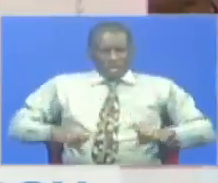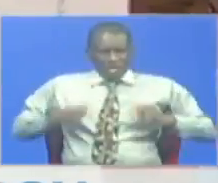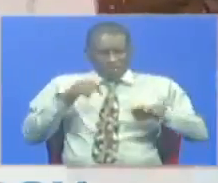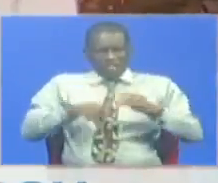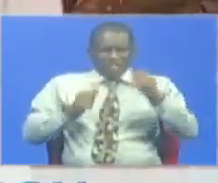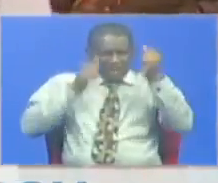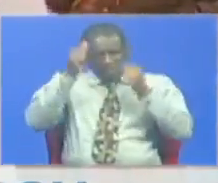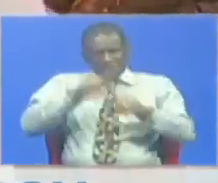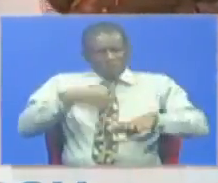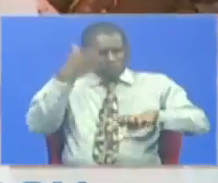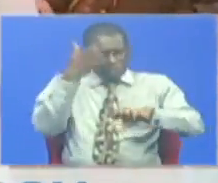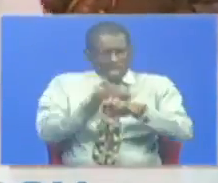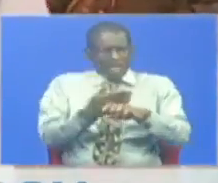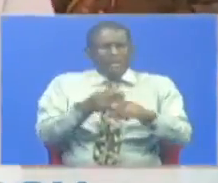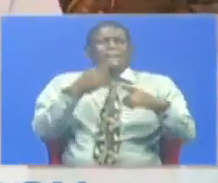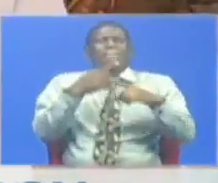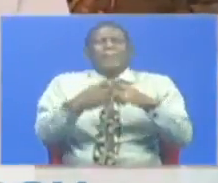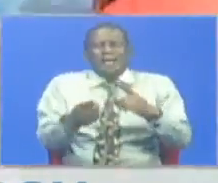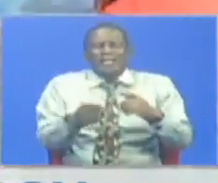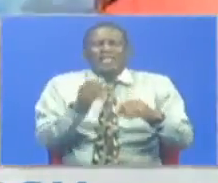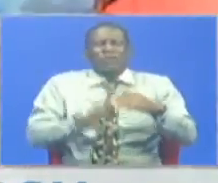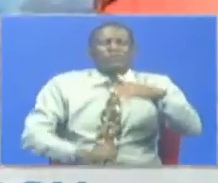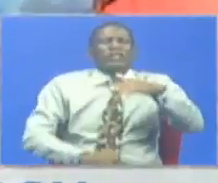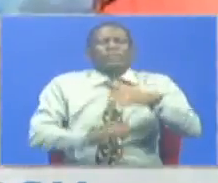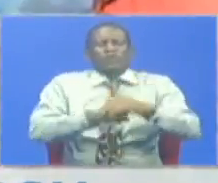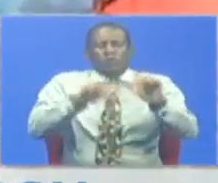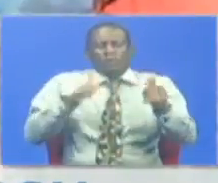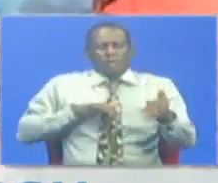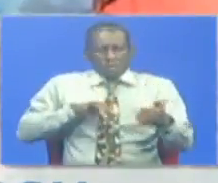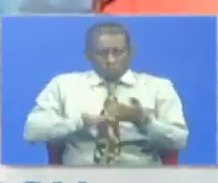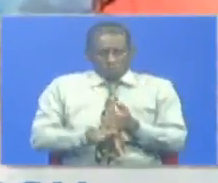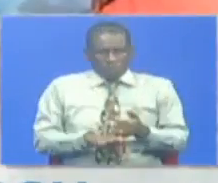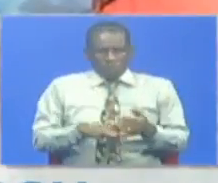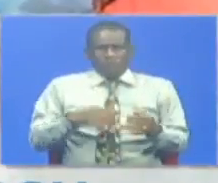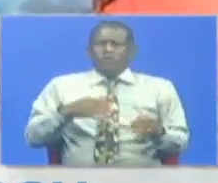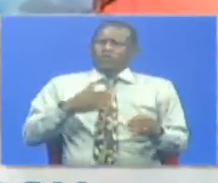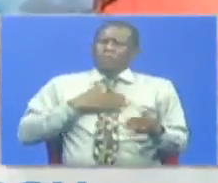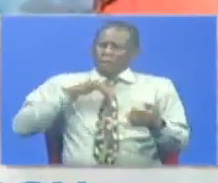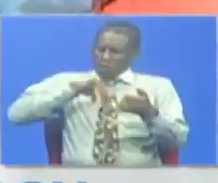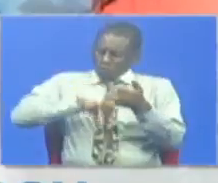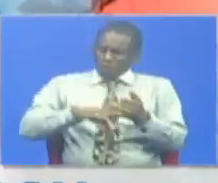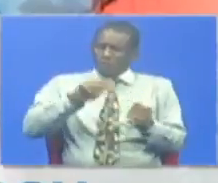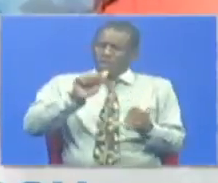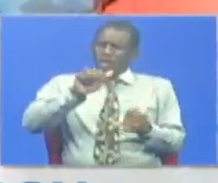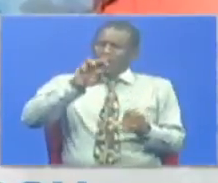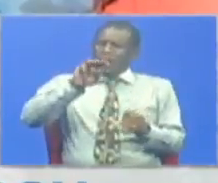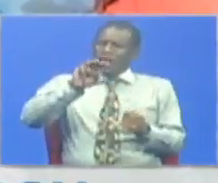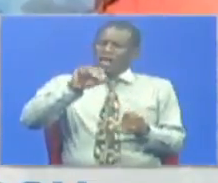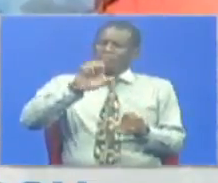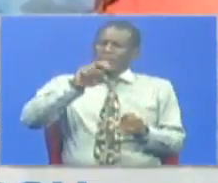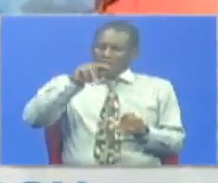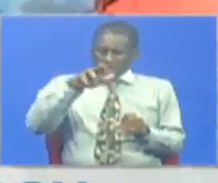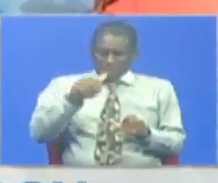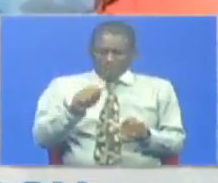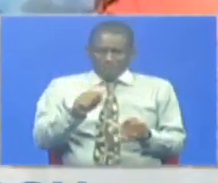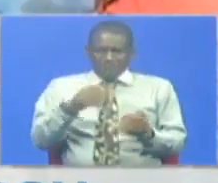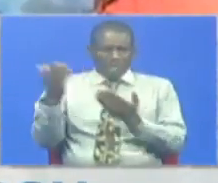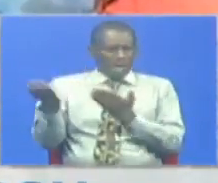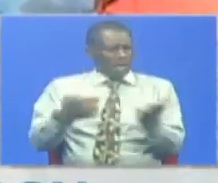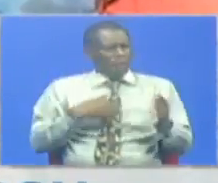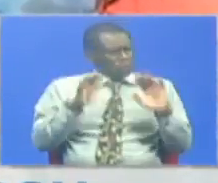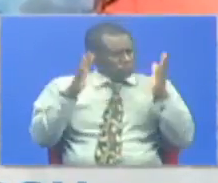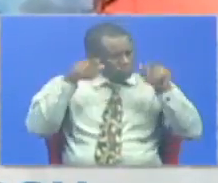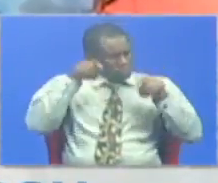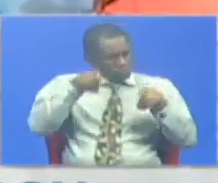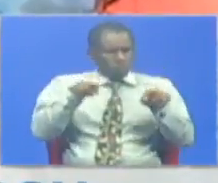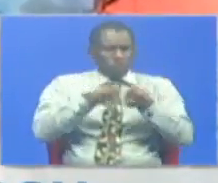family, more so his wife. To my dear wife, Amina, allow me to congratulate